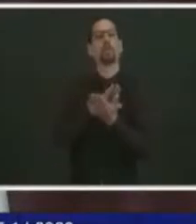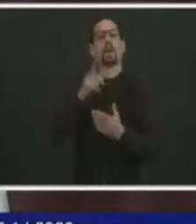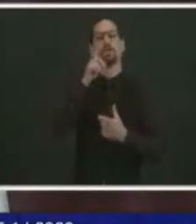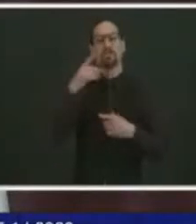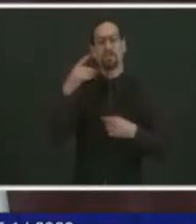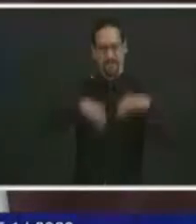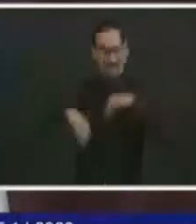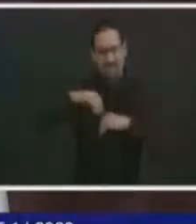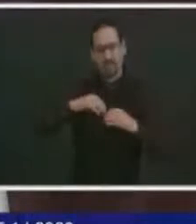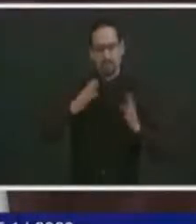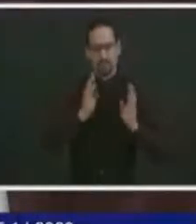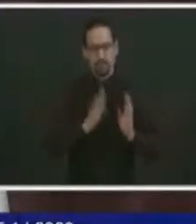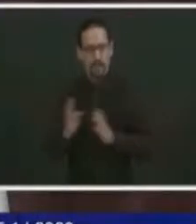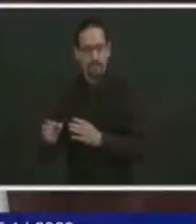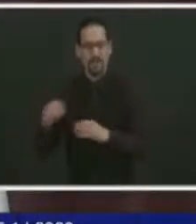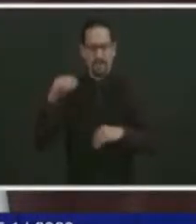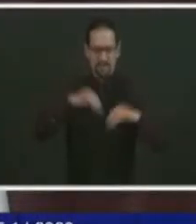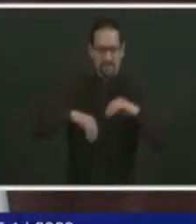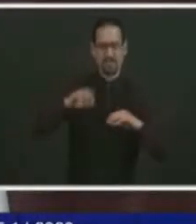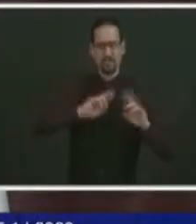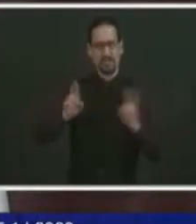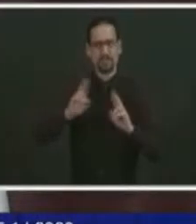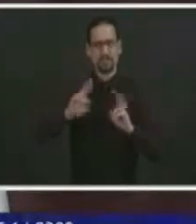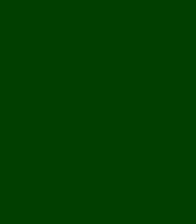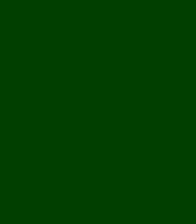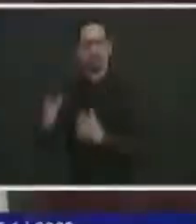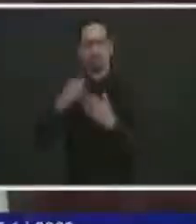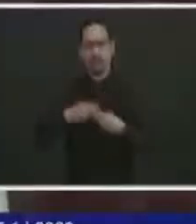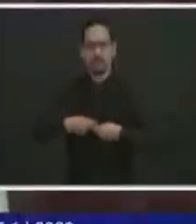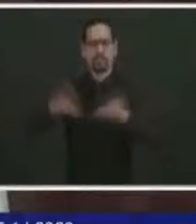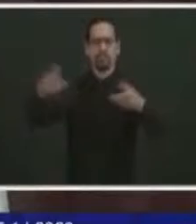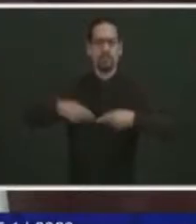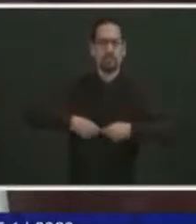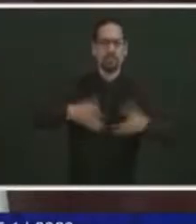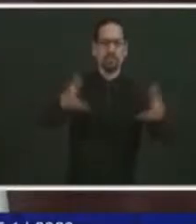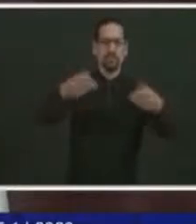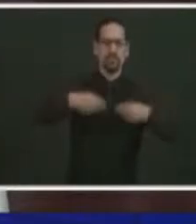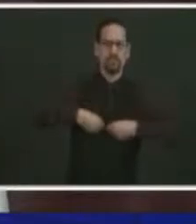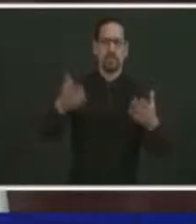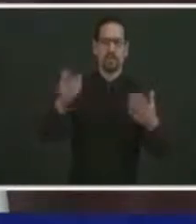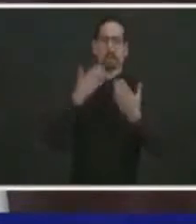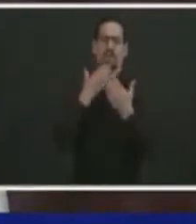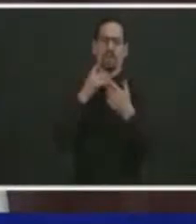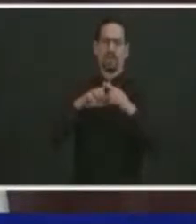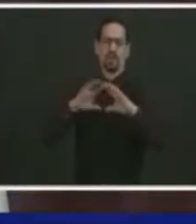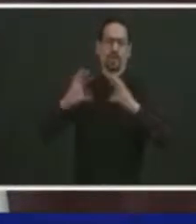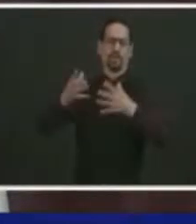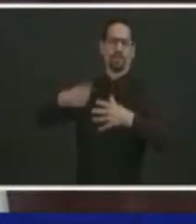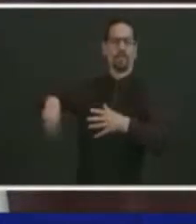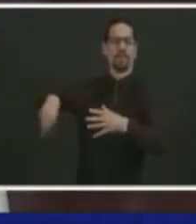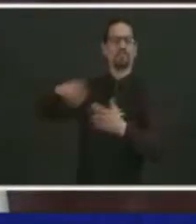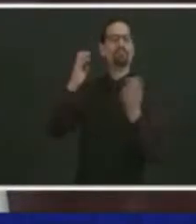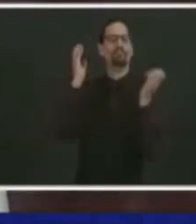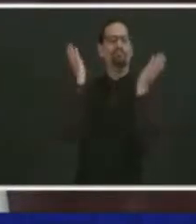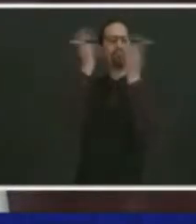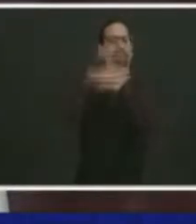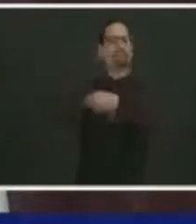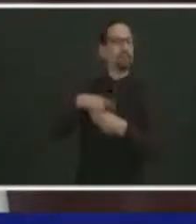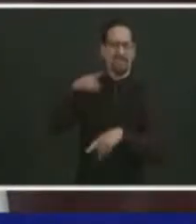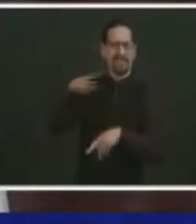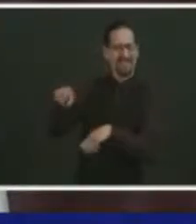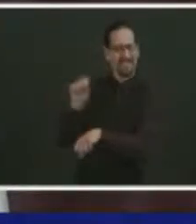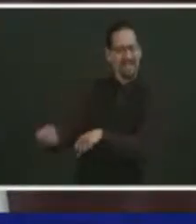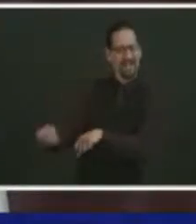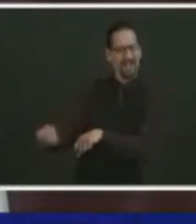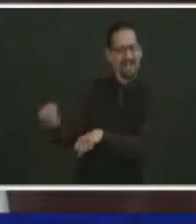very creatively. And so I want to thank you. On behalf of Rhode Island's children, I want to thank you and ask you to hang in there